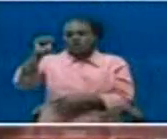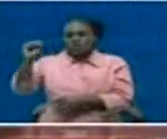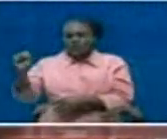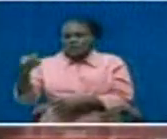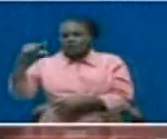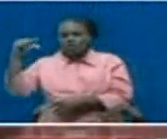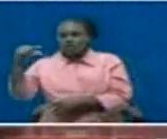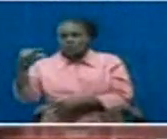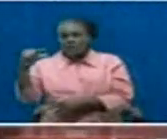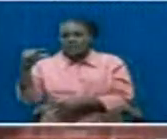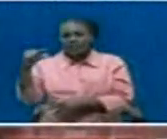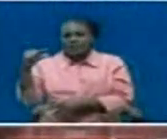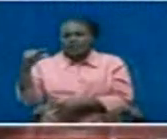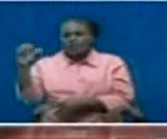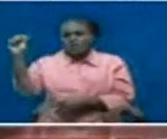SophiaLepu@gmail.com.